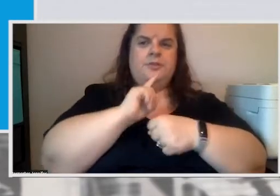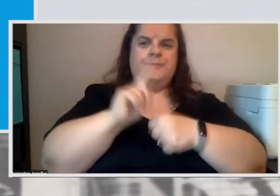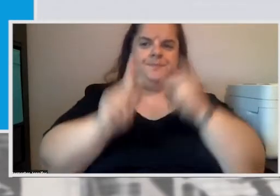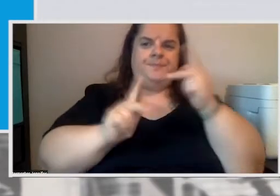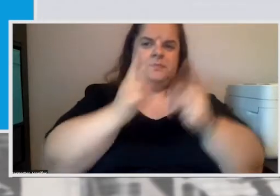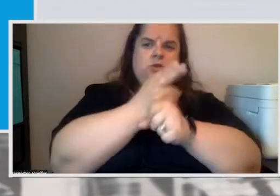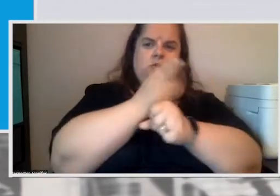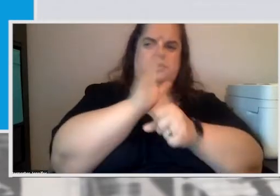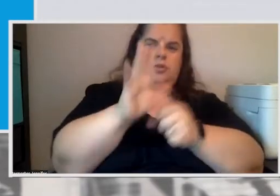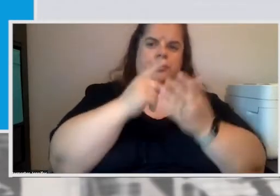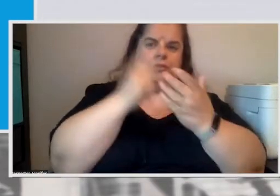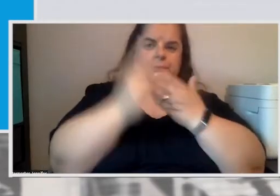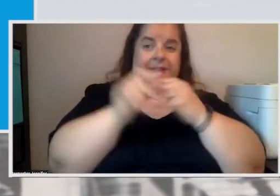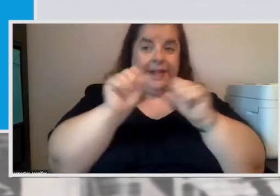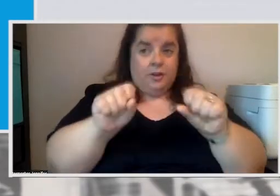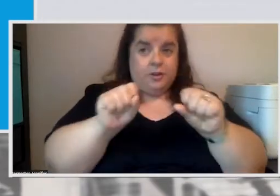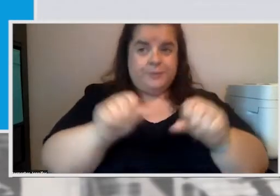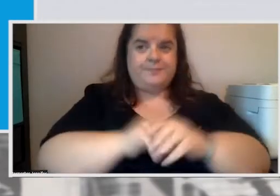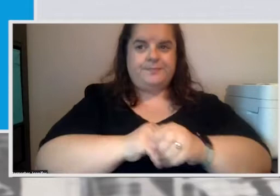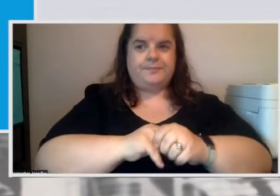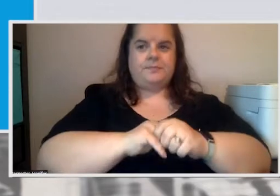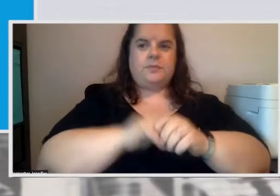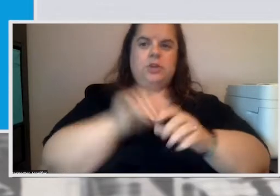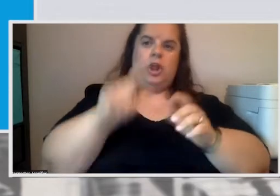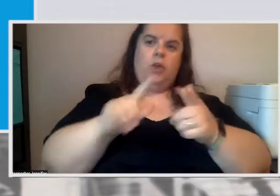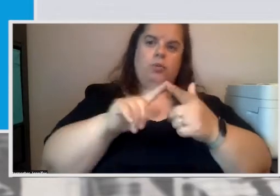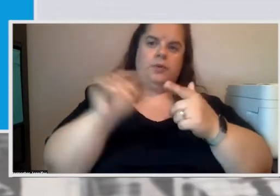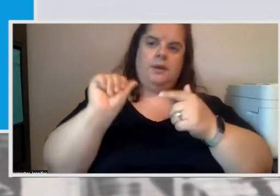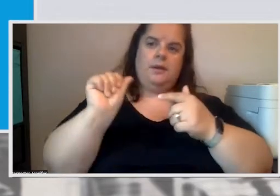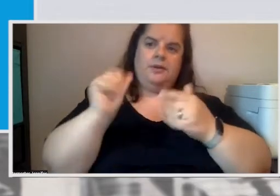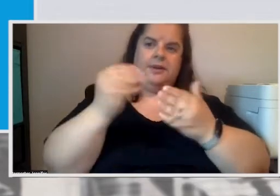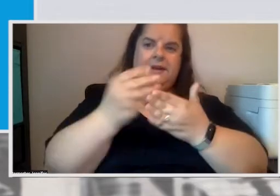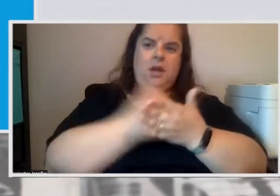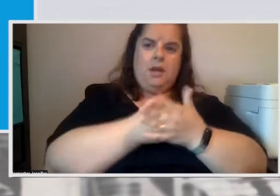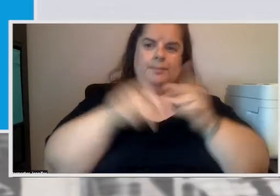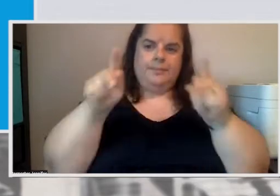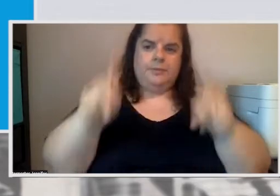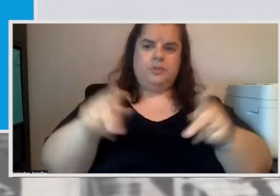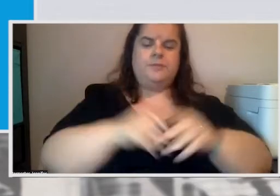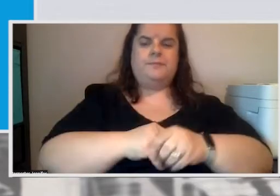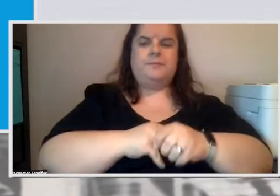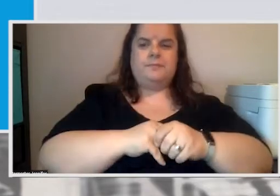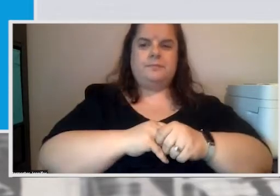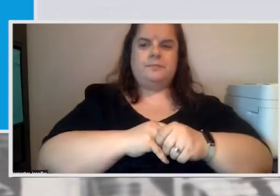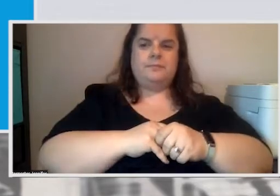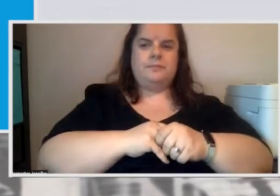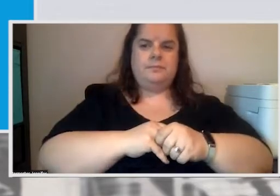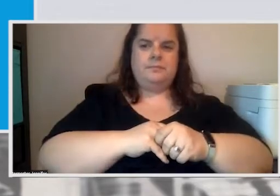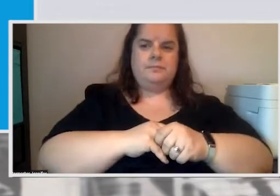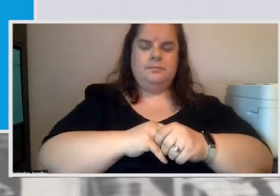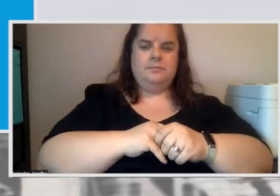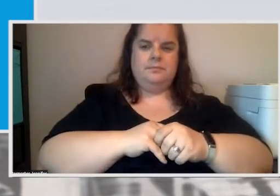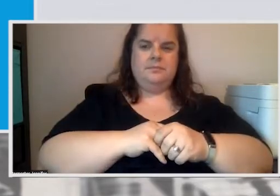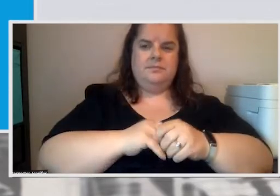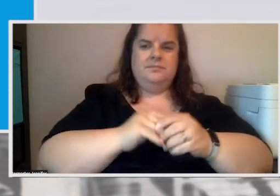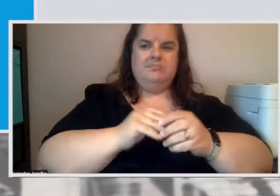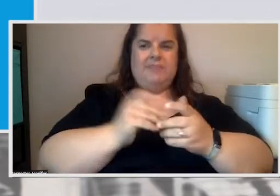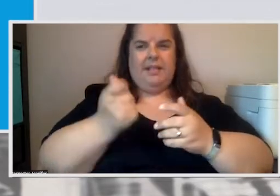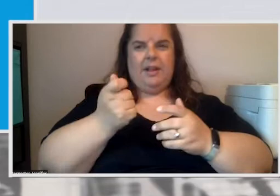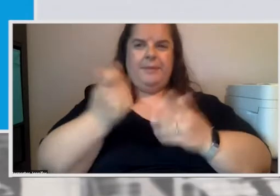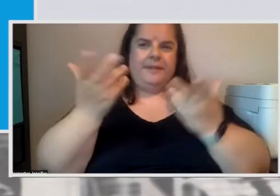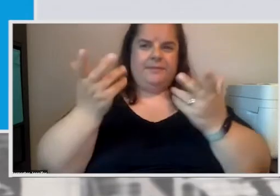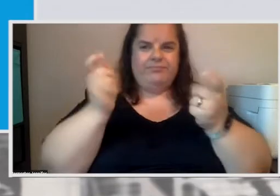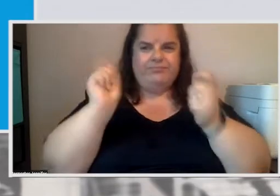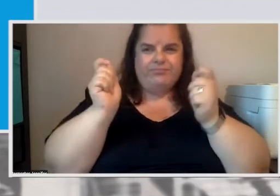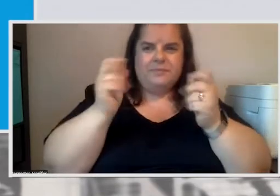are eligible, right? That they are low mod income persons. And there are just all kinds of nuances to each of these